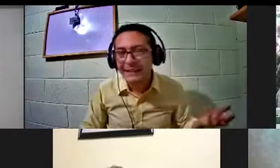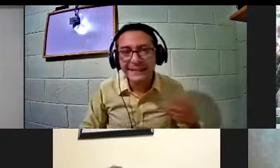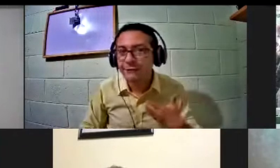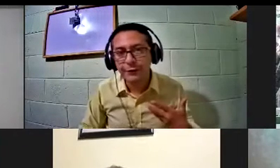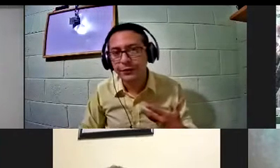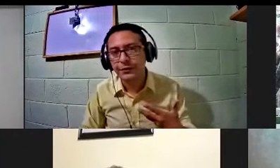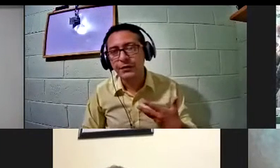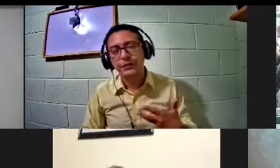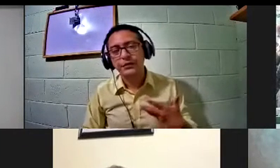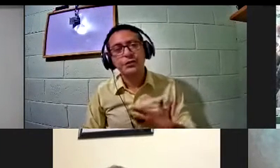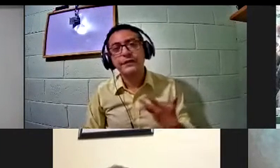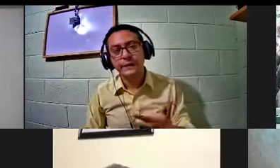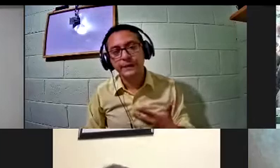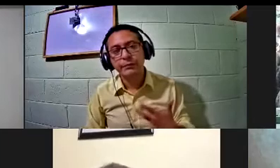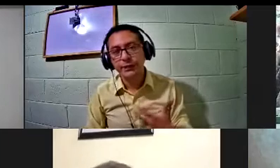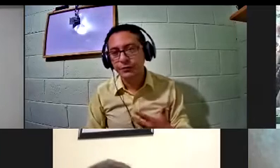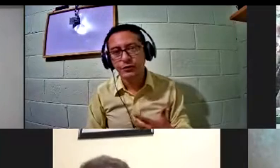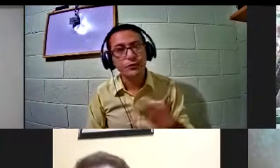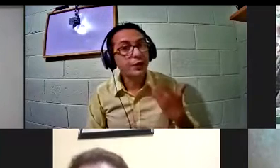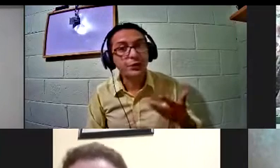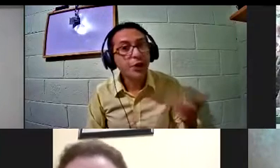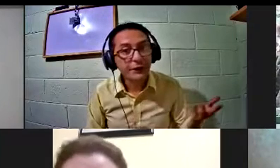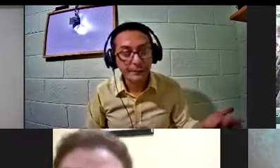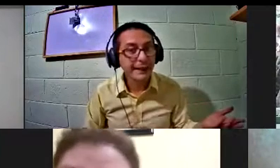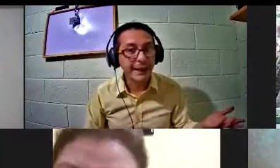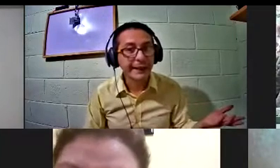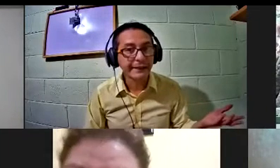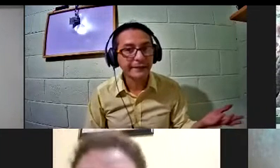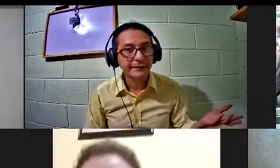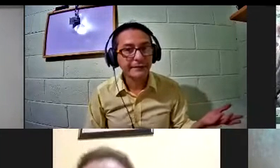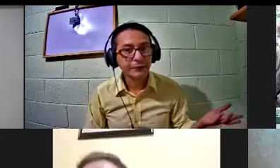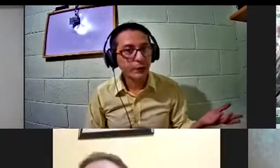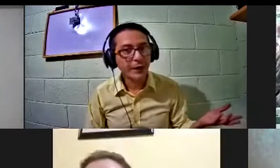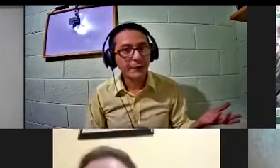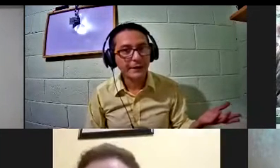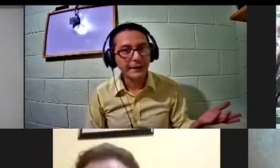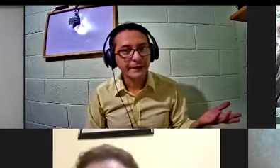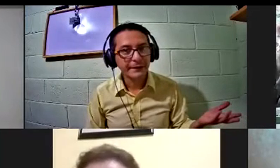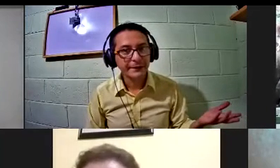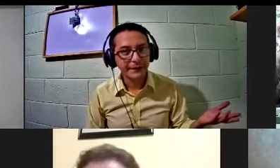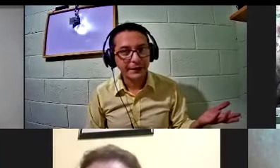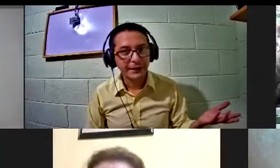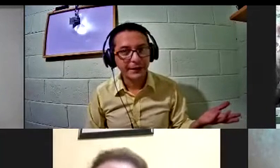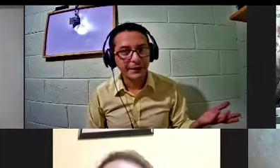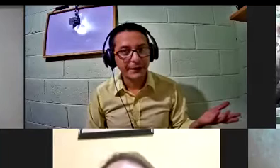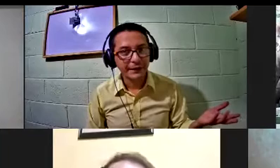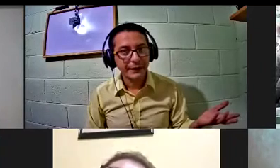doesn't make sense for us. No tiene sentido para nosotros. We do not speak like that. No hablamos así.